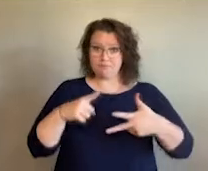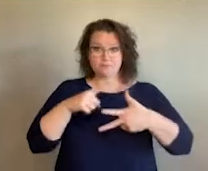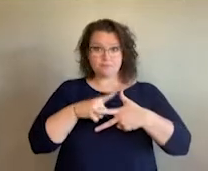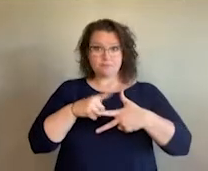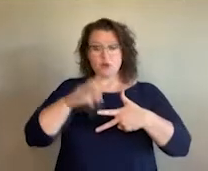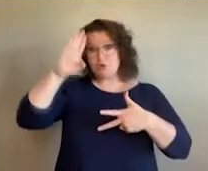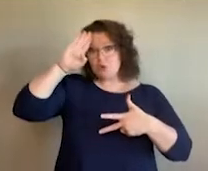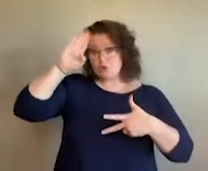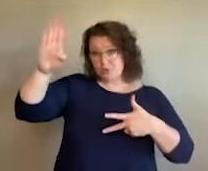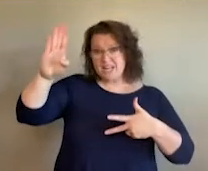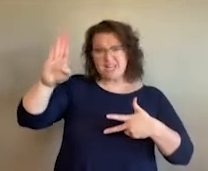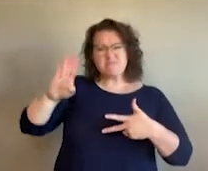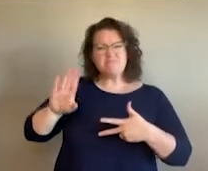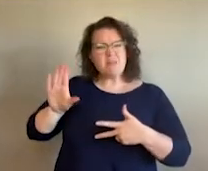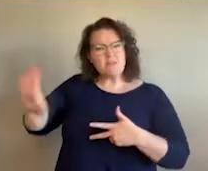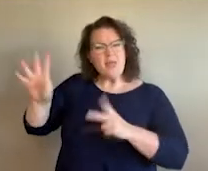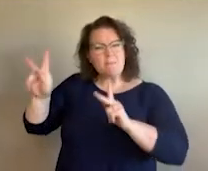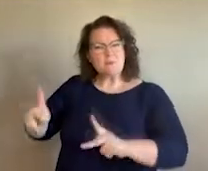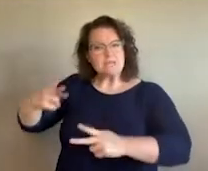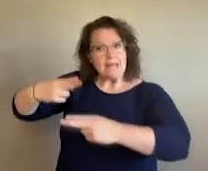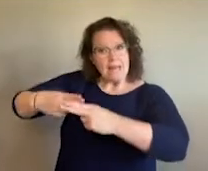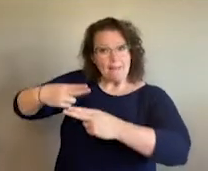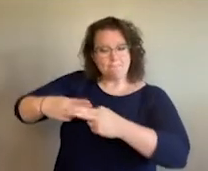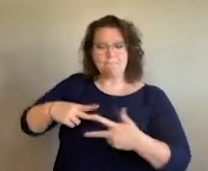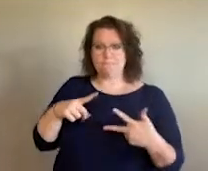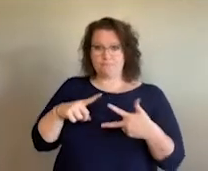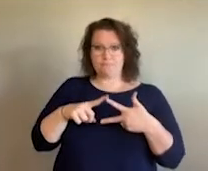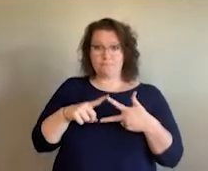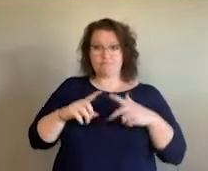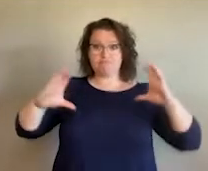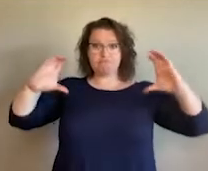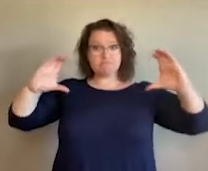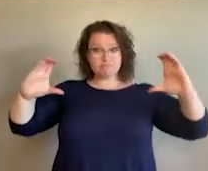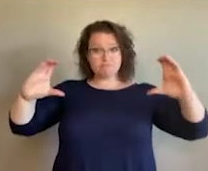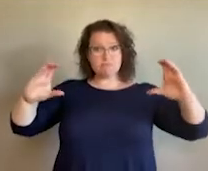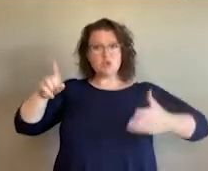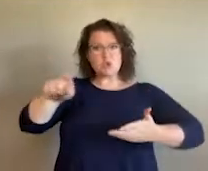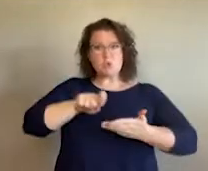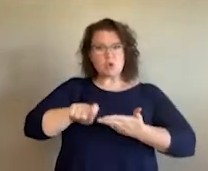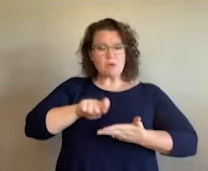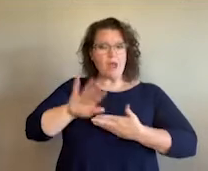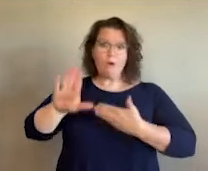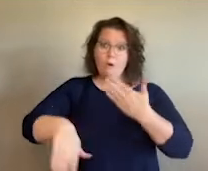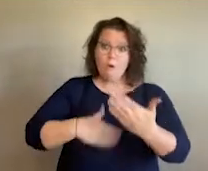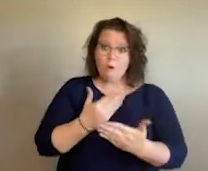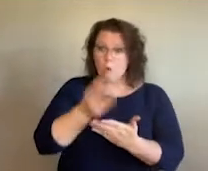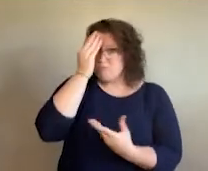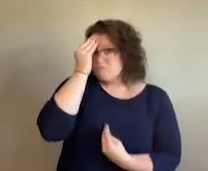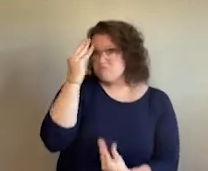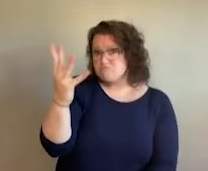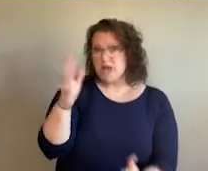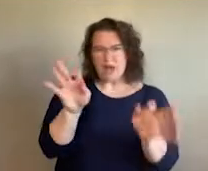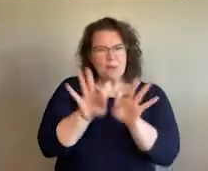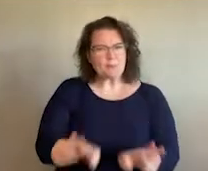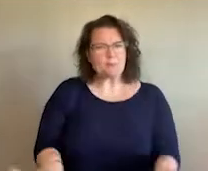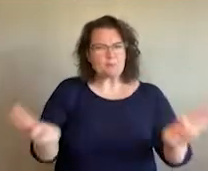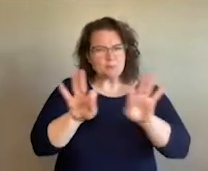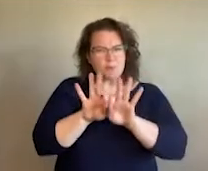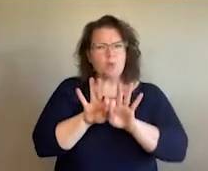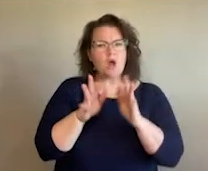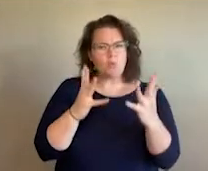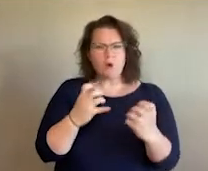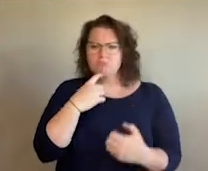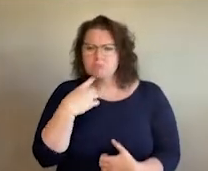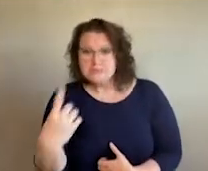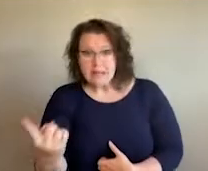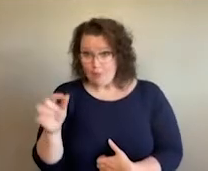your greeting, which is who you're writing it to. Your body, which is where you write all of your information, that important information that you want to